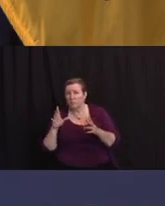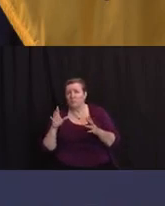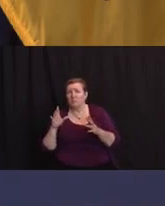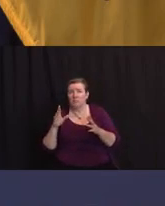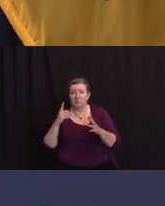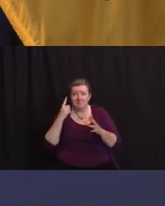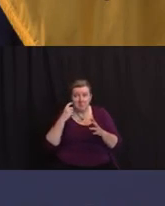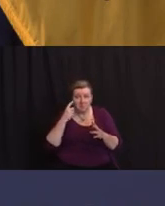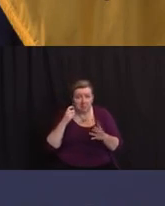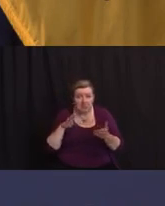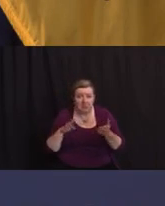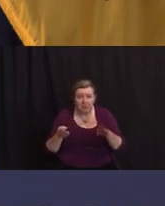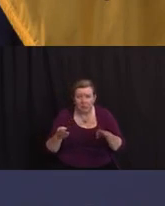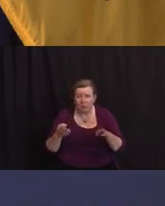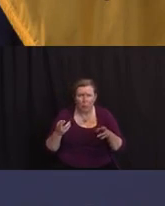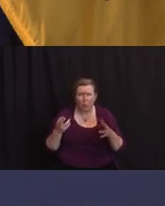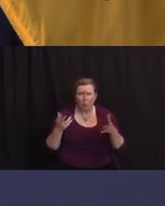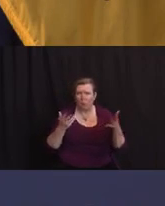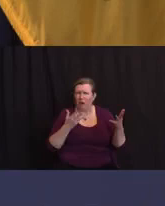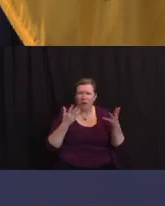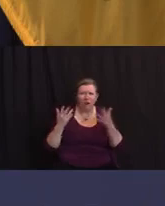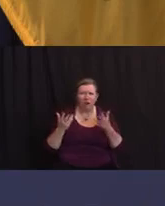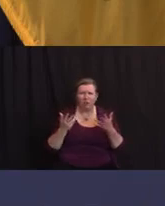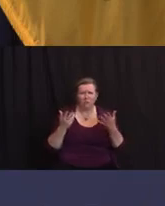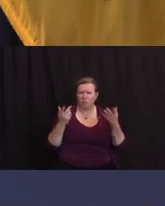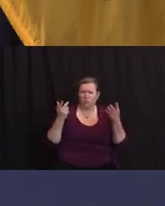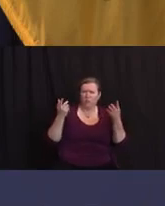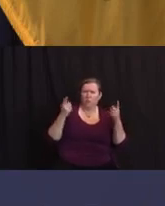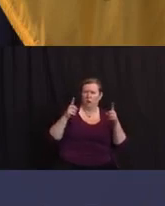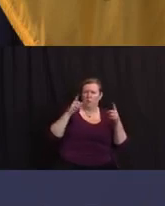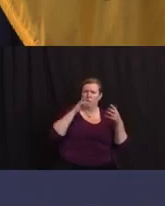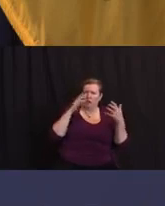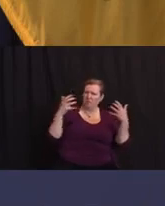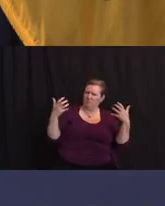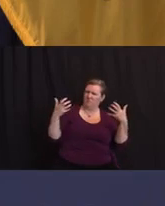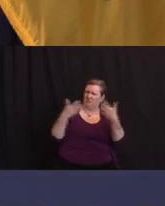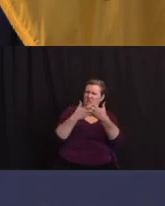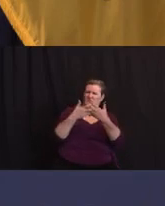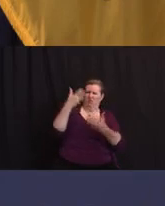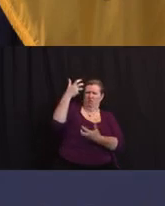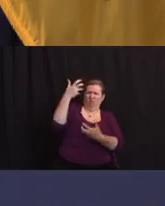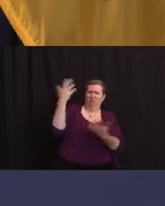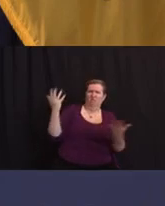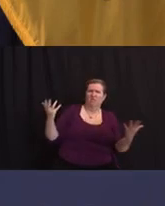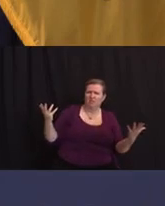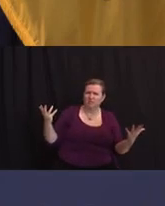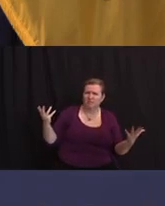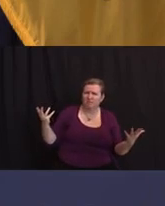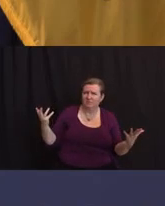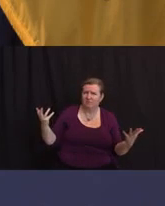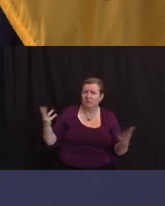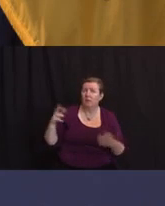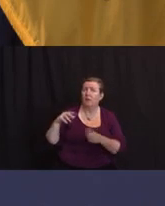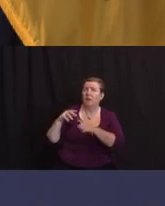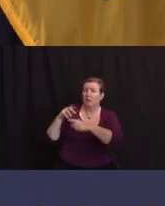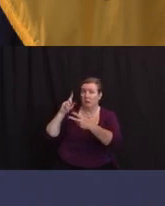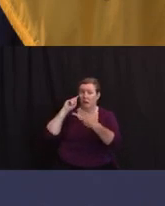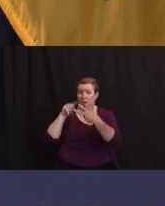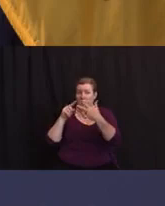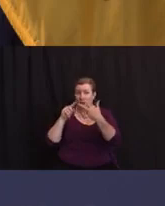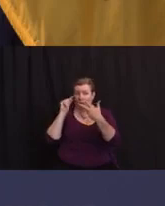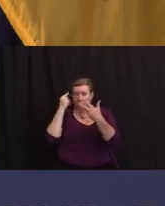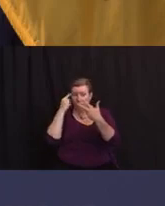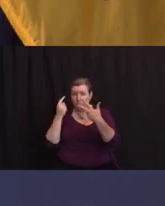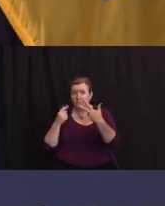Or are you and the feds using different metrics? For you, Governor, are you aware that Twitter briefly suspended State Senator